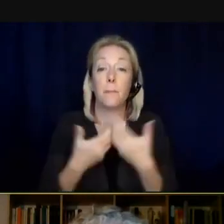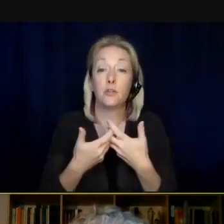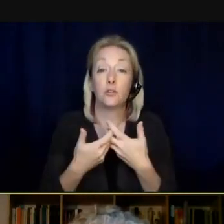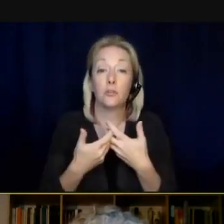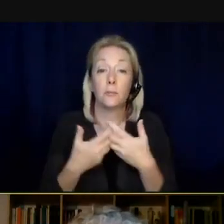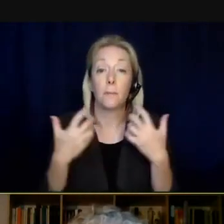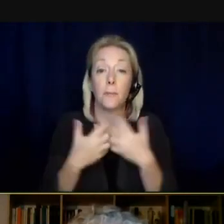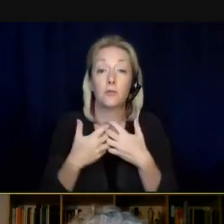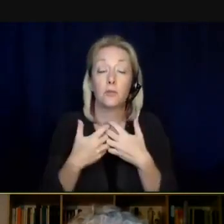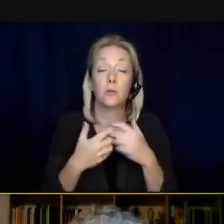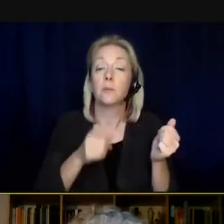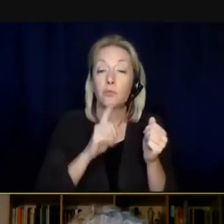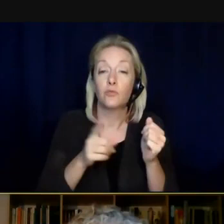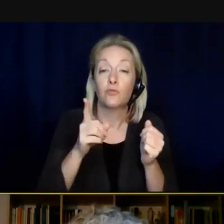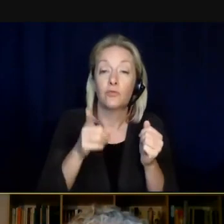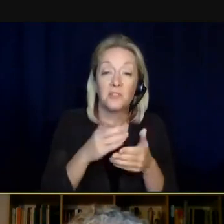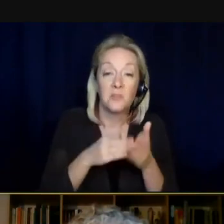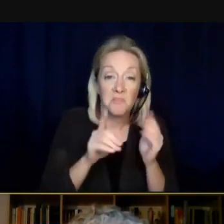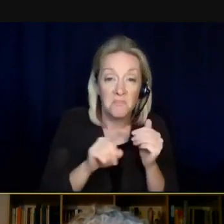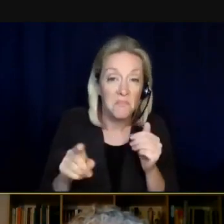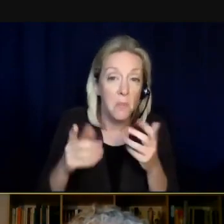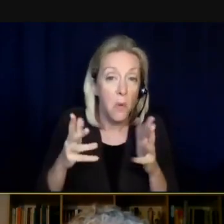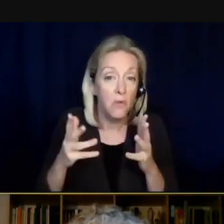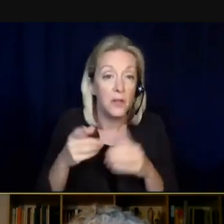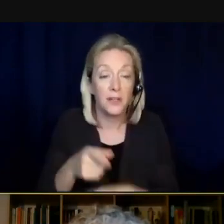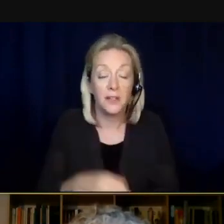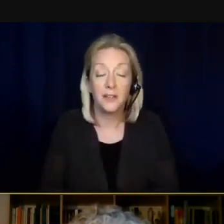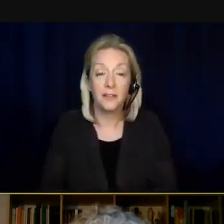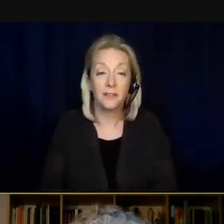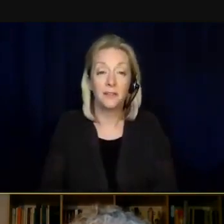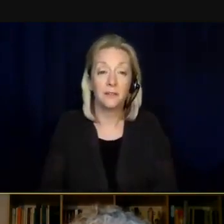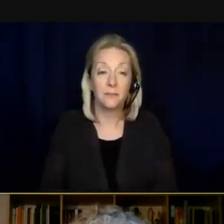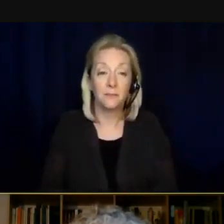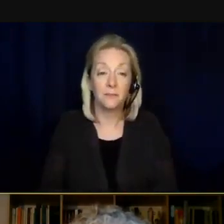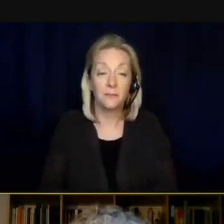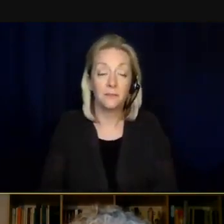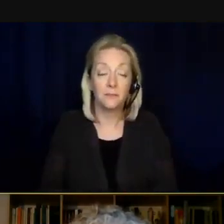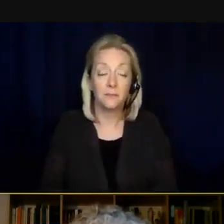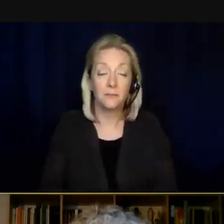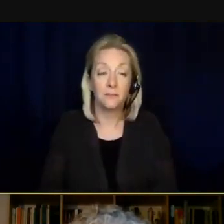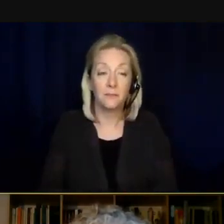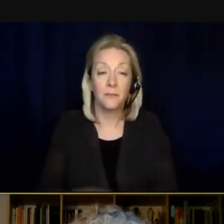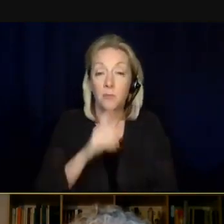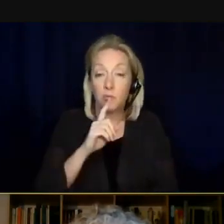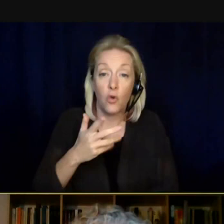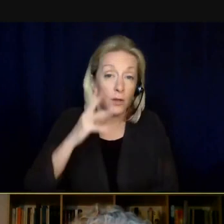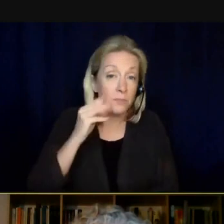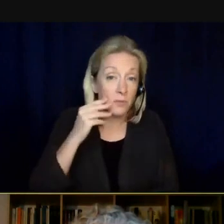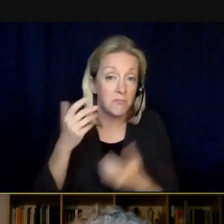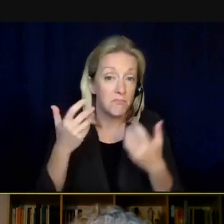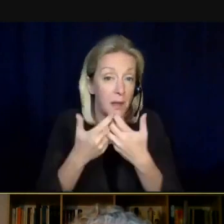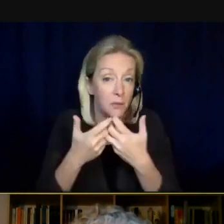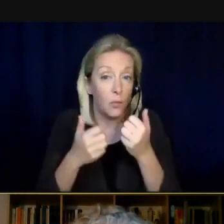And I'm sure some of you have used this, you've done matching with your kids